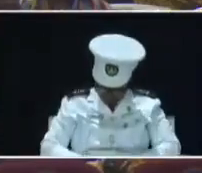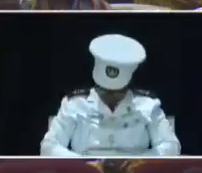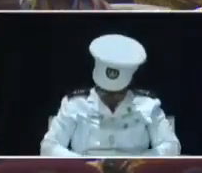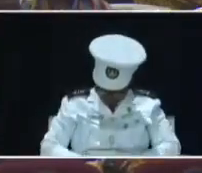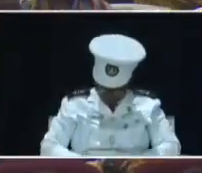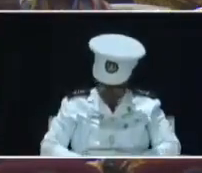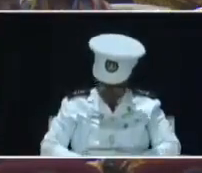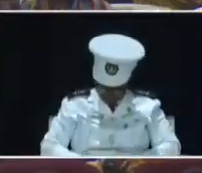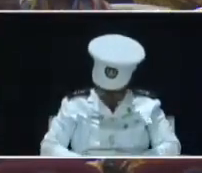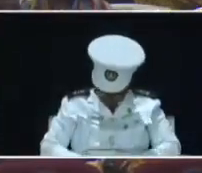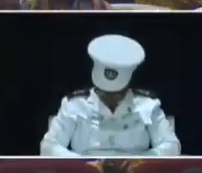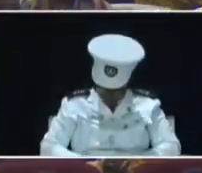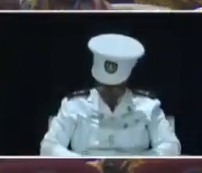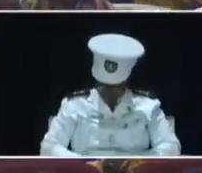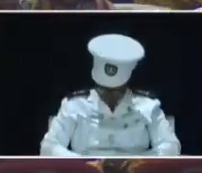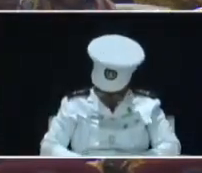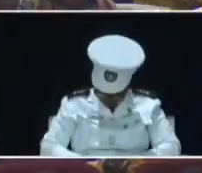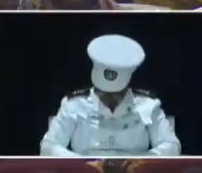Thank you, Father.